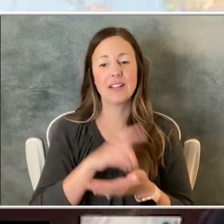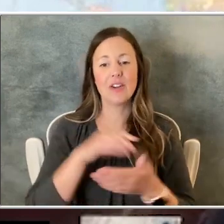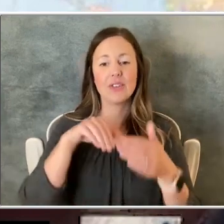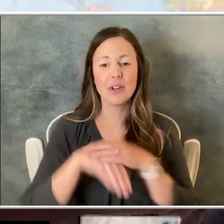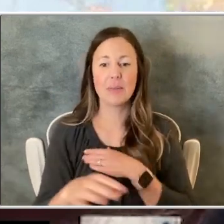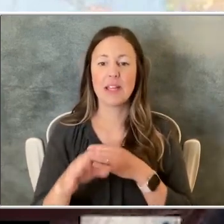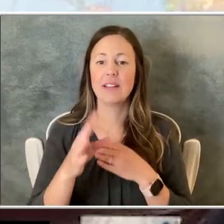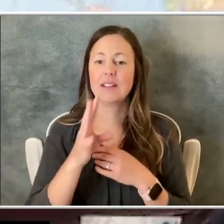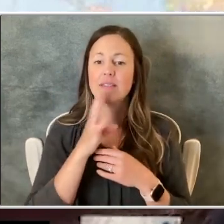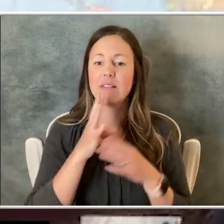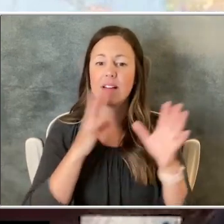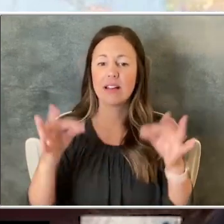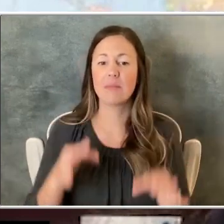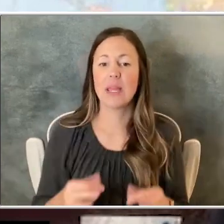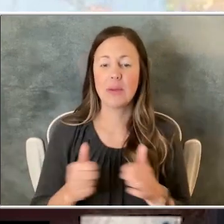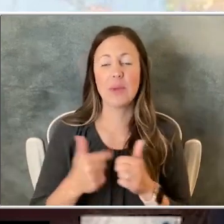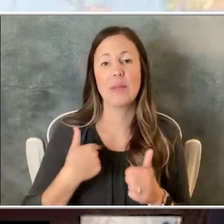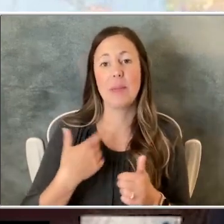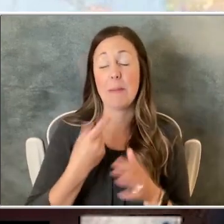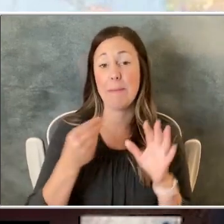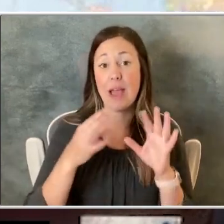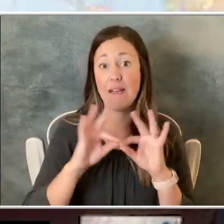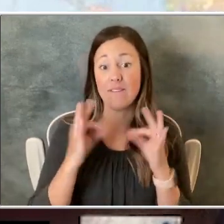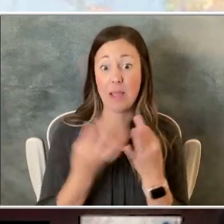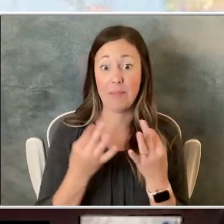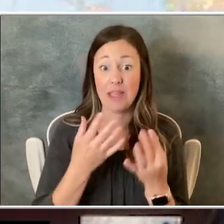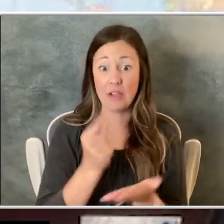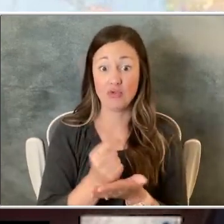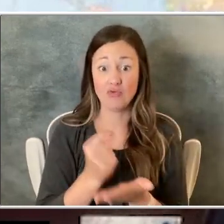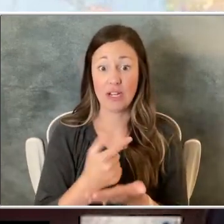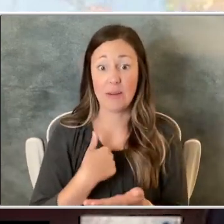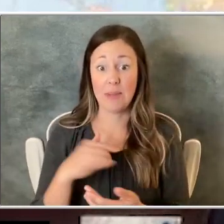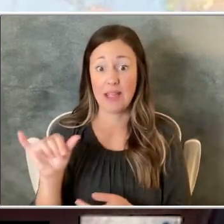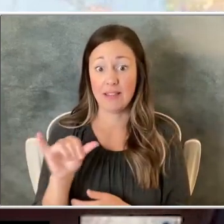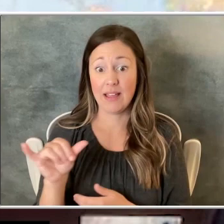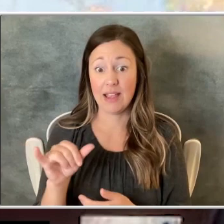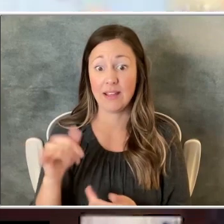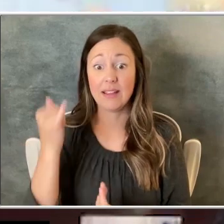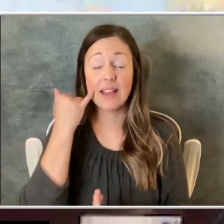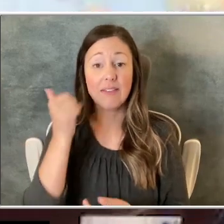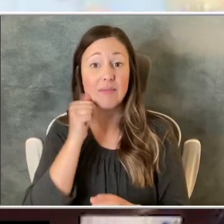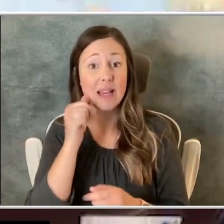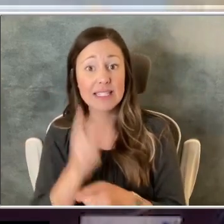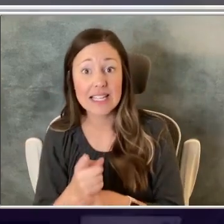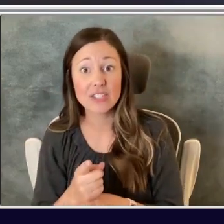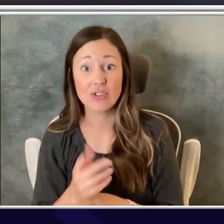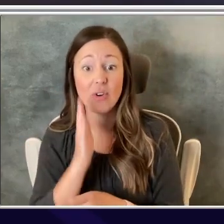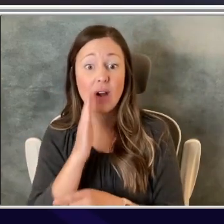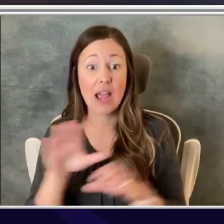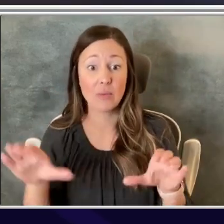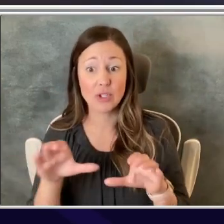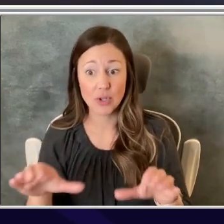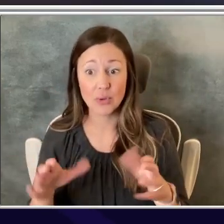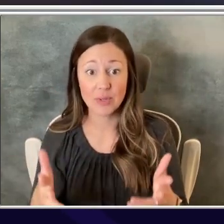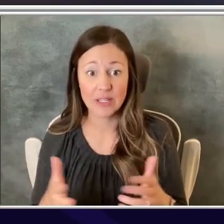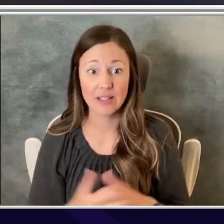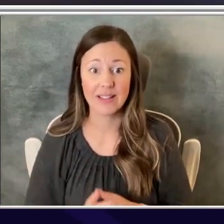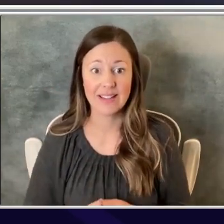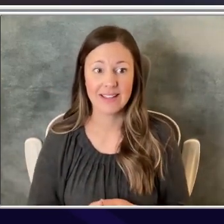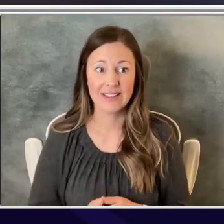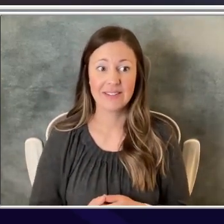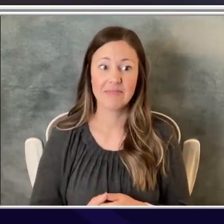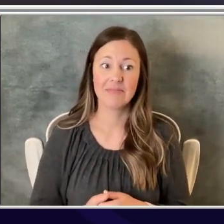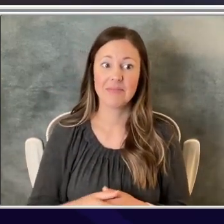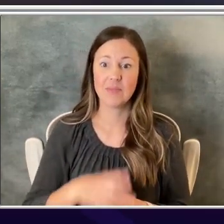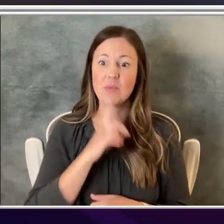family, like, and treating me like if this was my sister, this is what I would do. Brittany, that must have